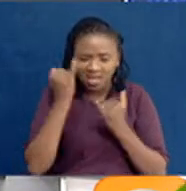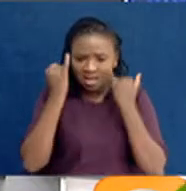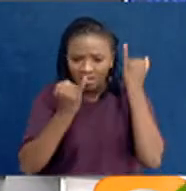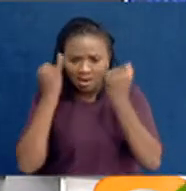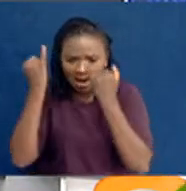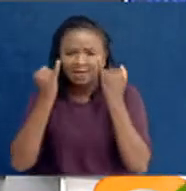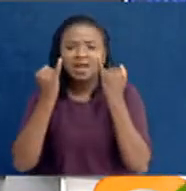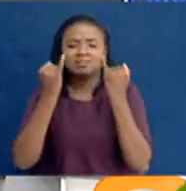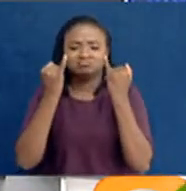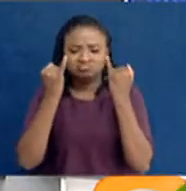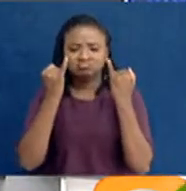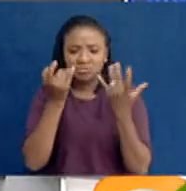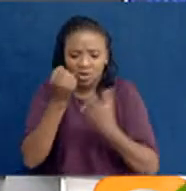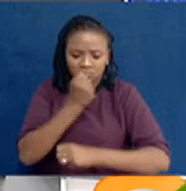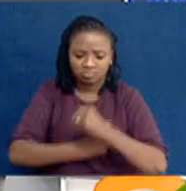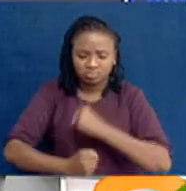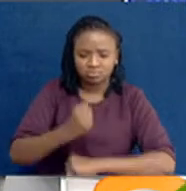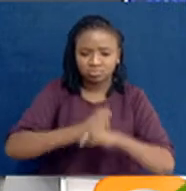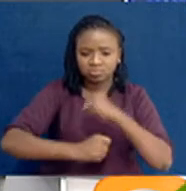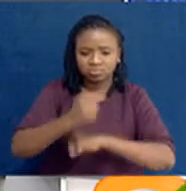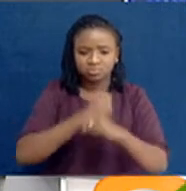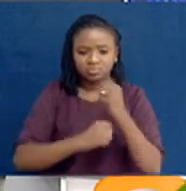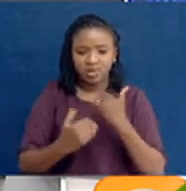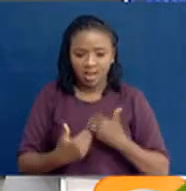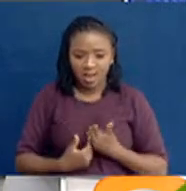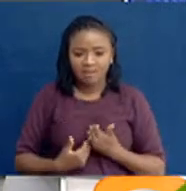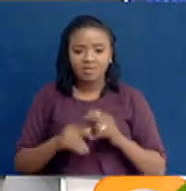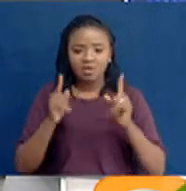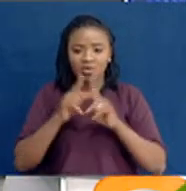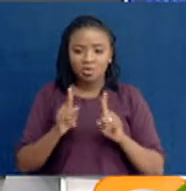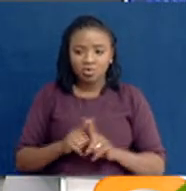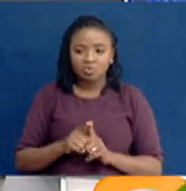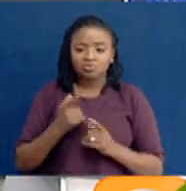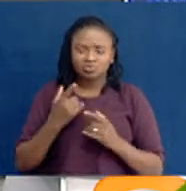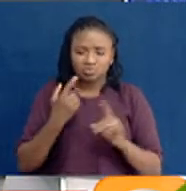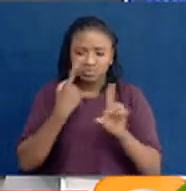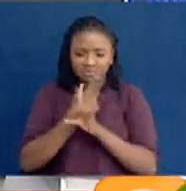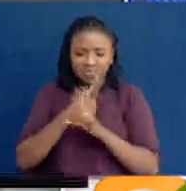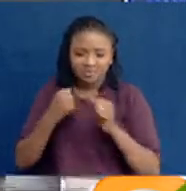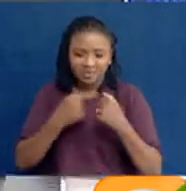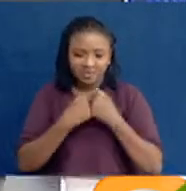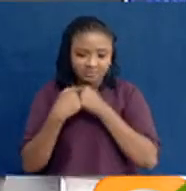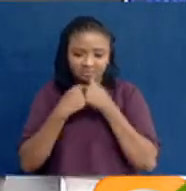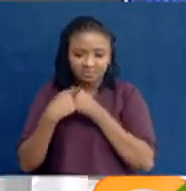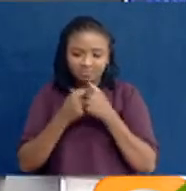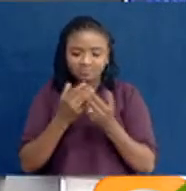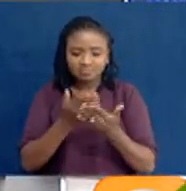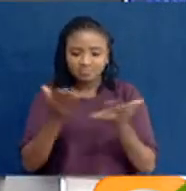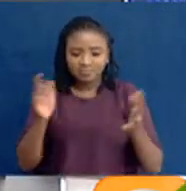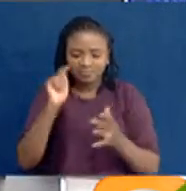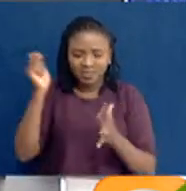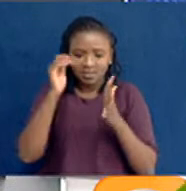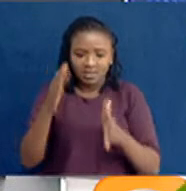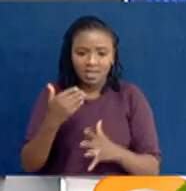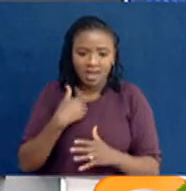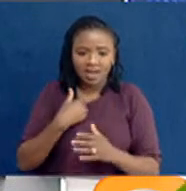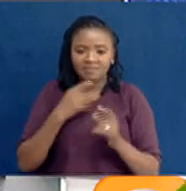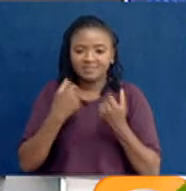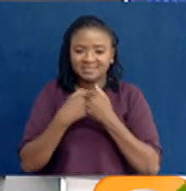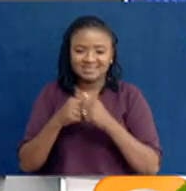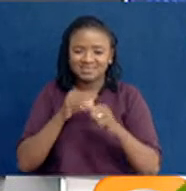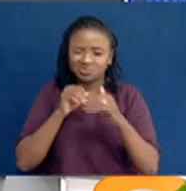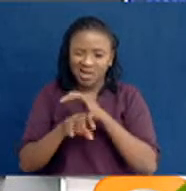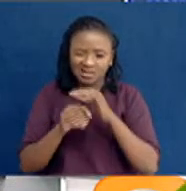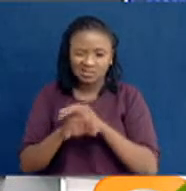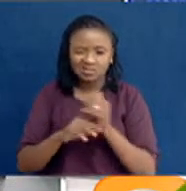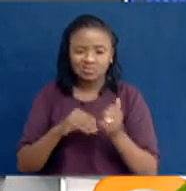into action. Whilst the mantra "Made in Kenya" gains momentum, the challenges for Kenyan innovators remain affordable access to materials and